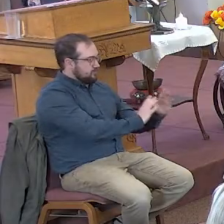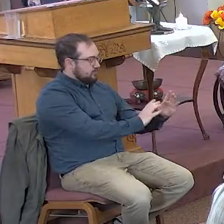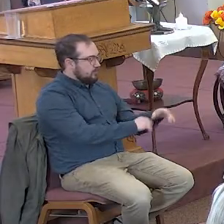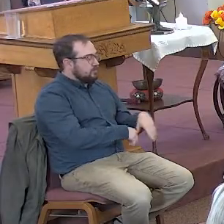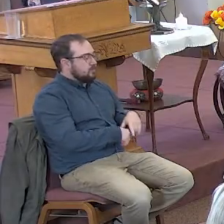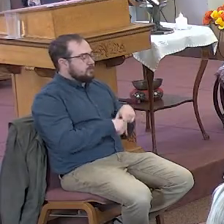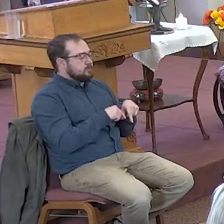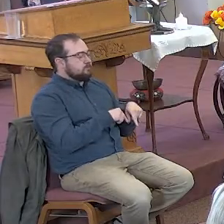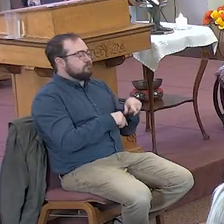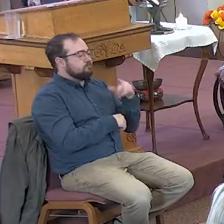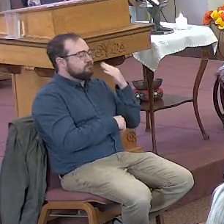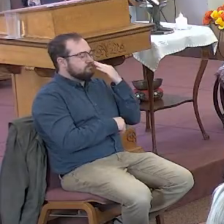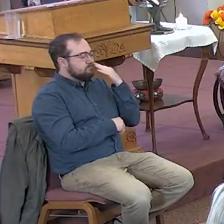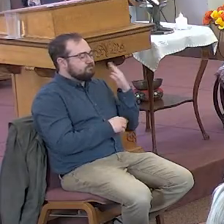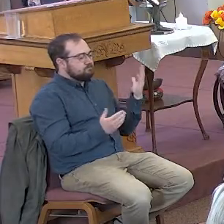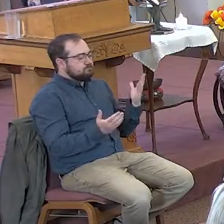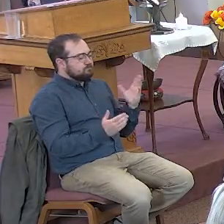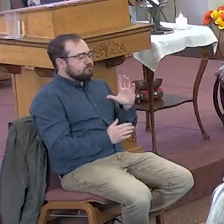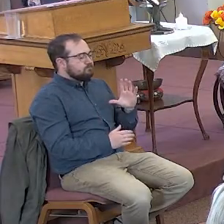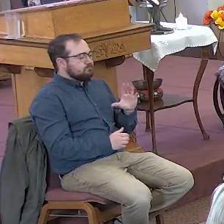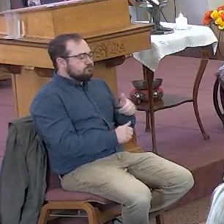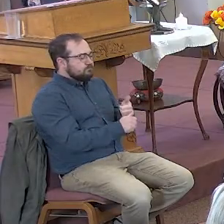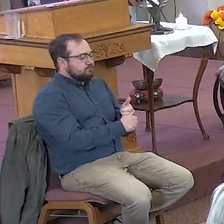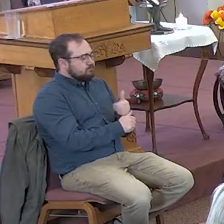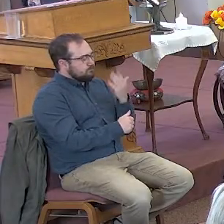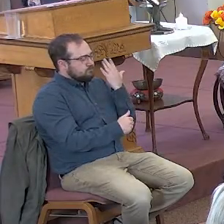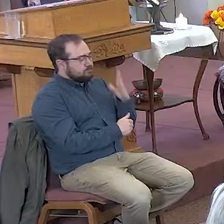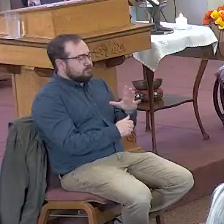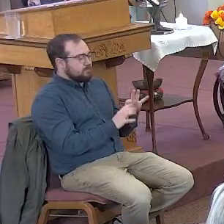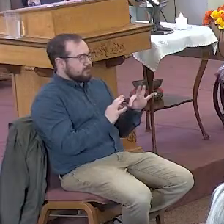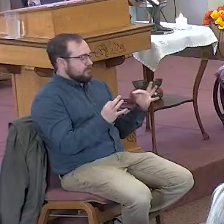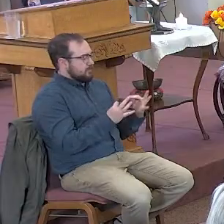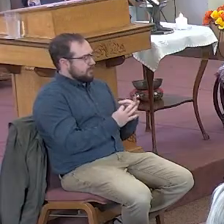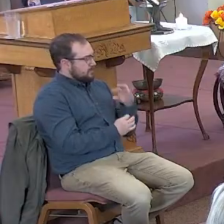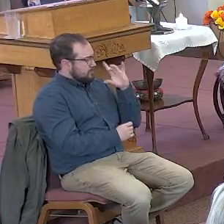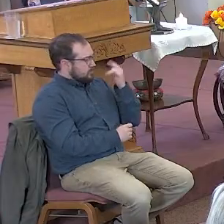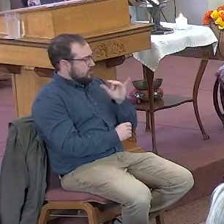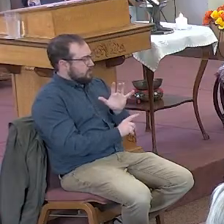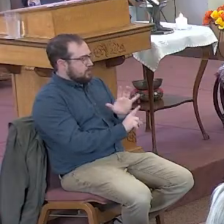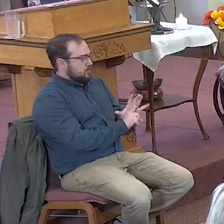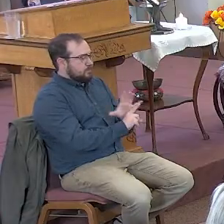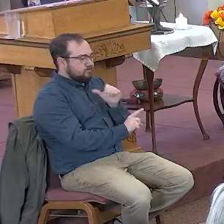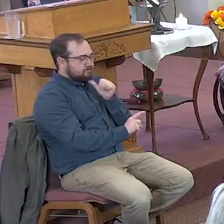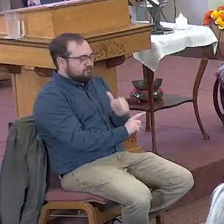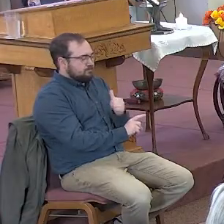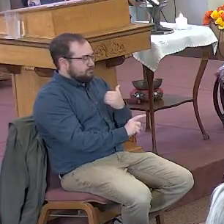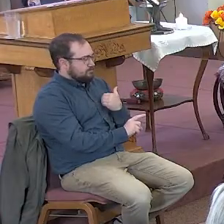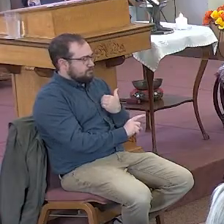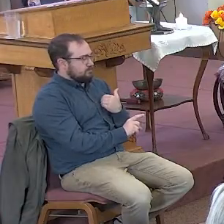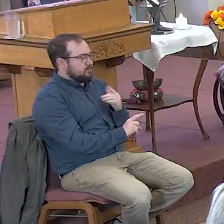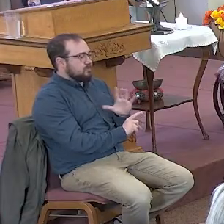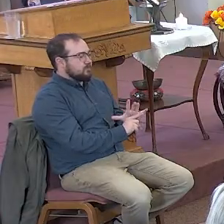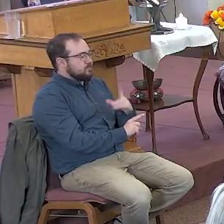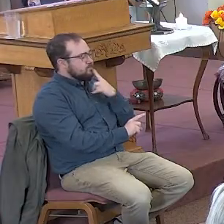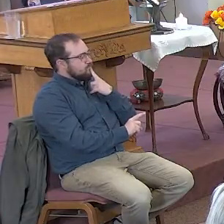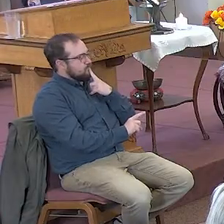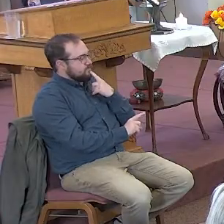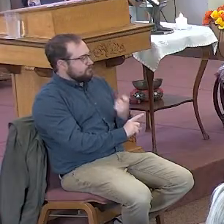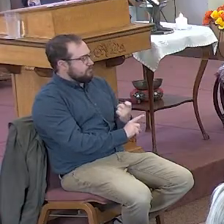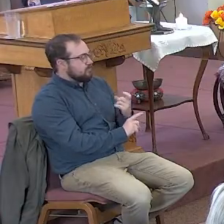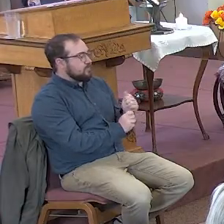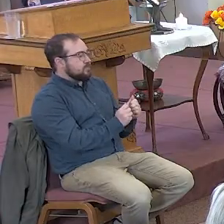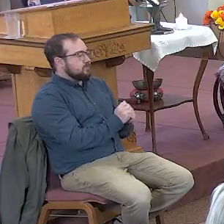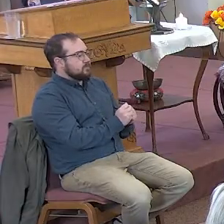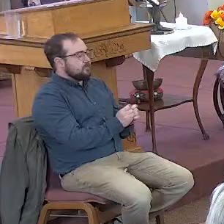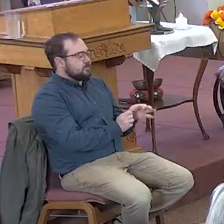she was because she didn't have any family around that looked like her. She was bright red with a tiny